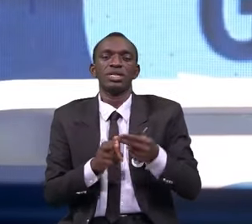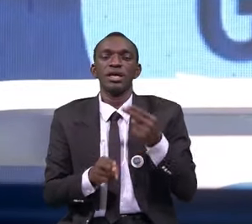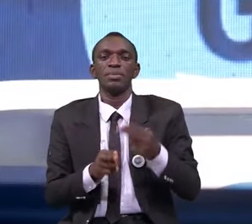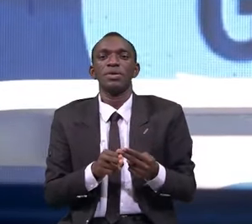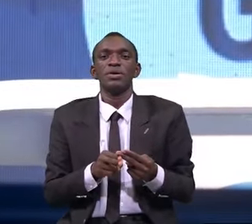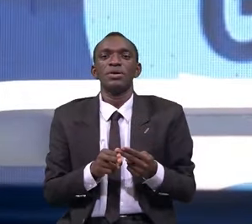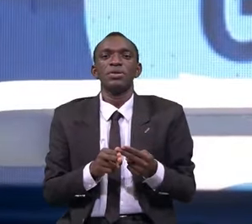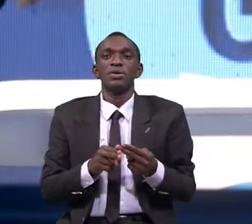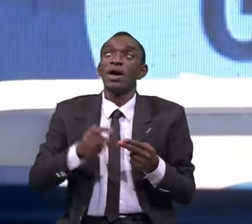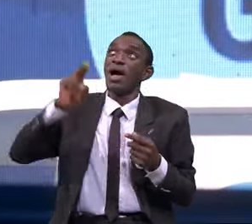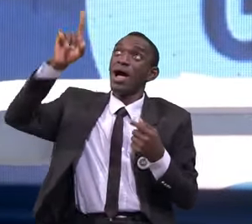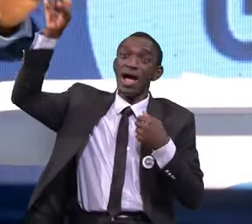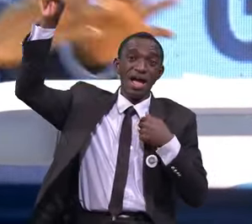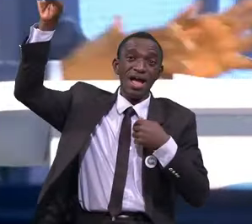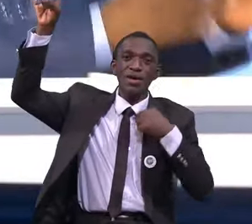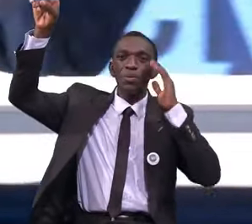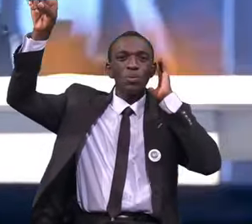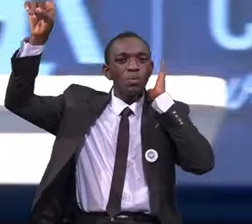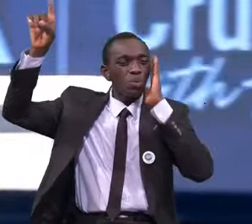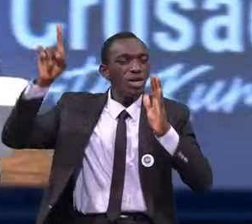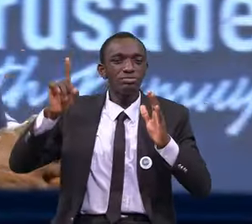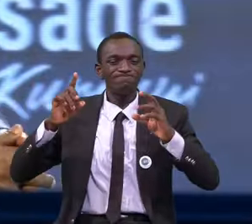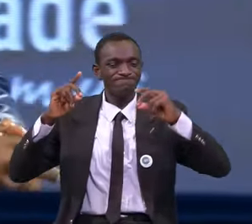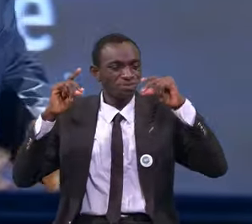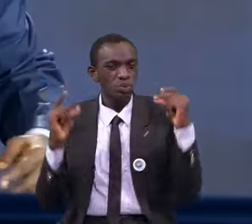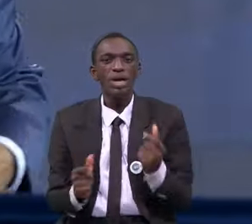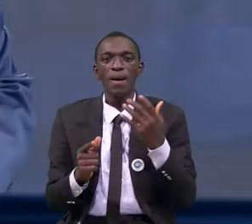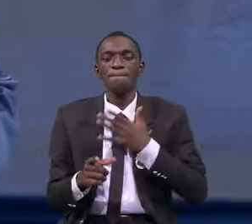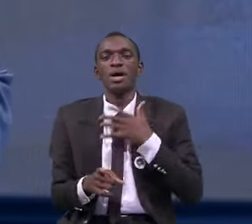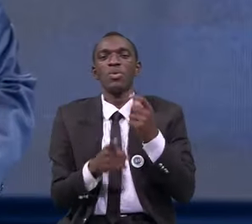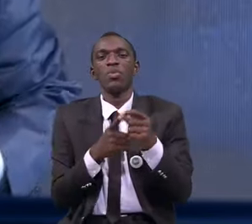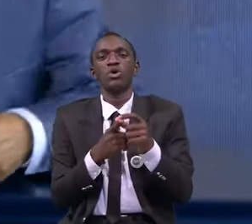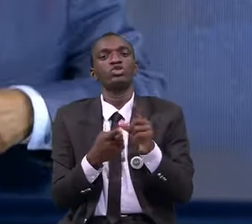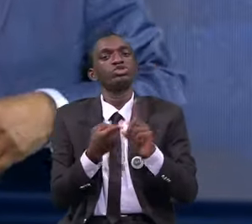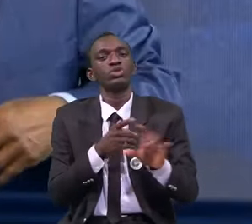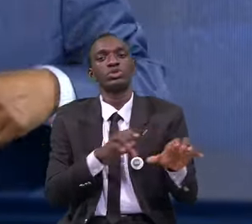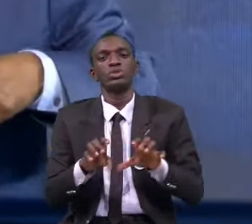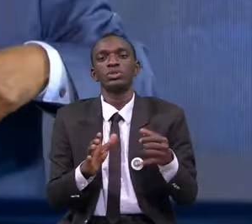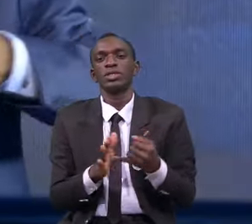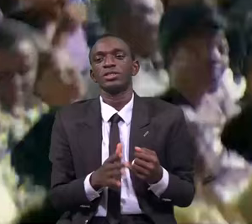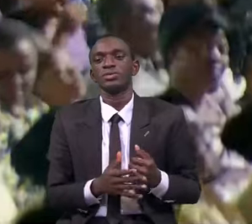I will hasten my word to perform it.